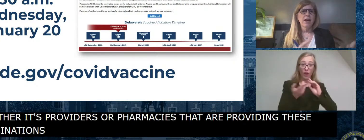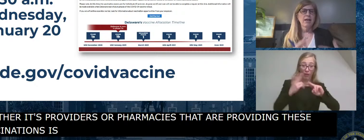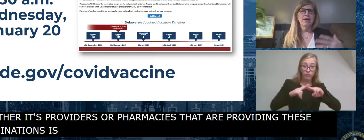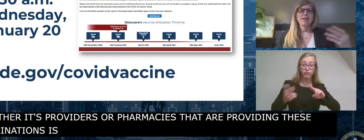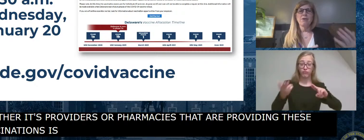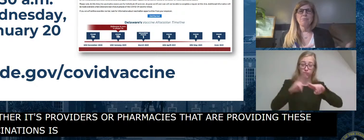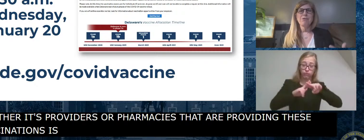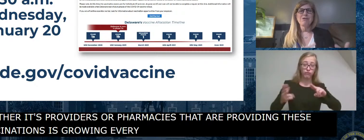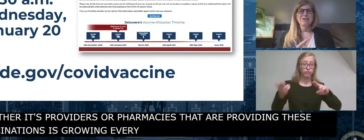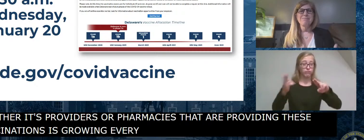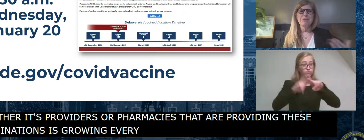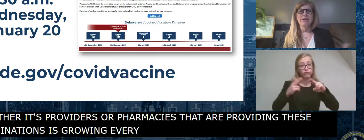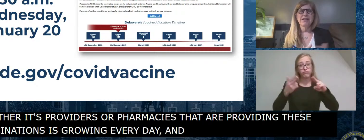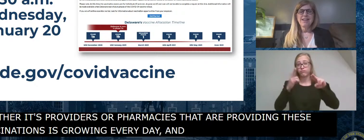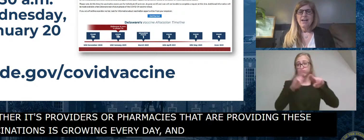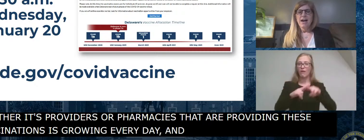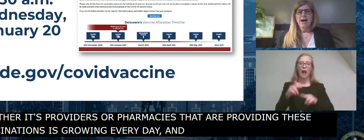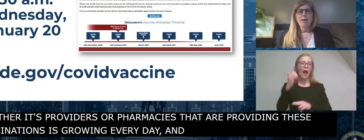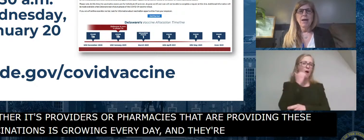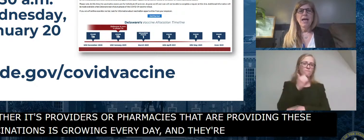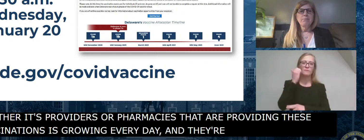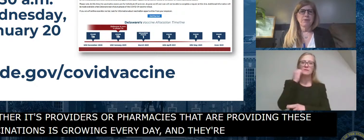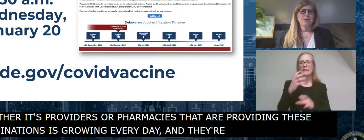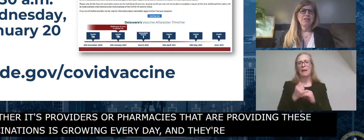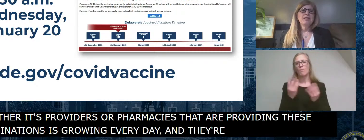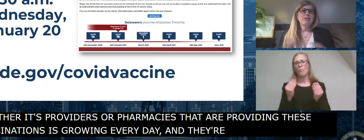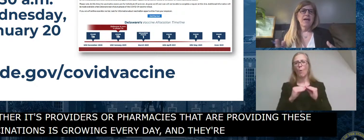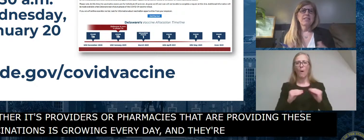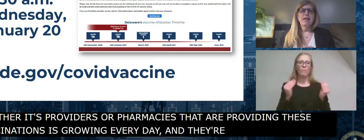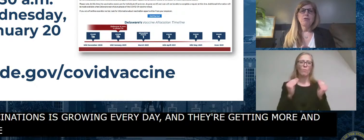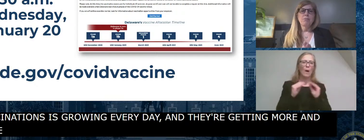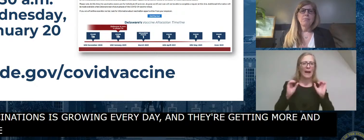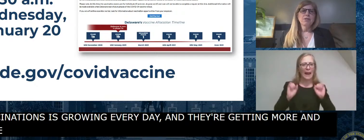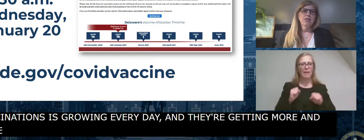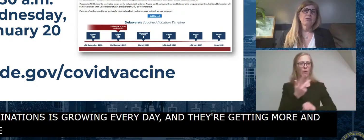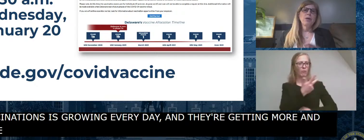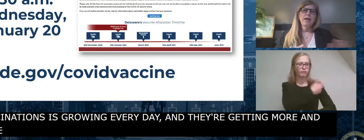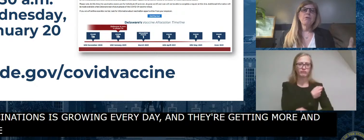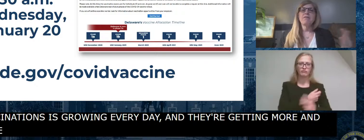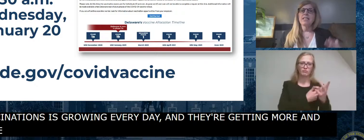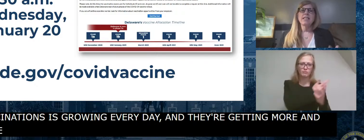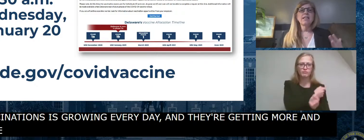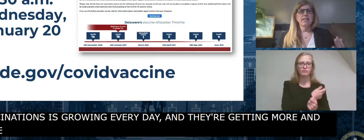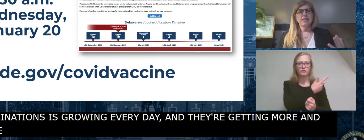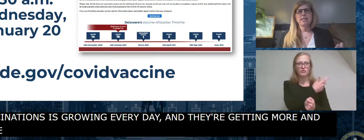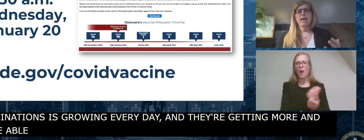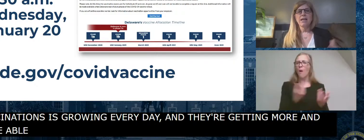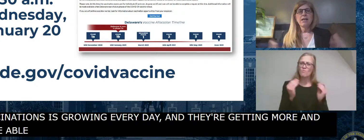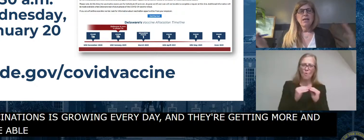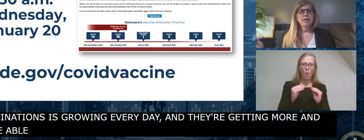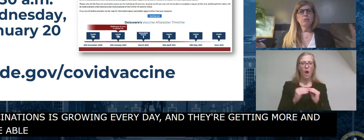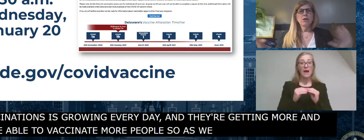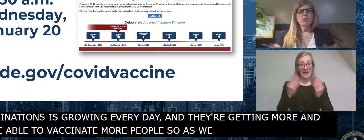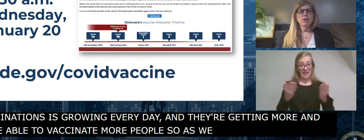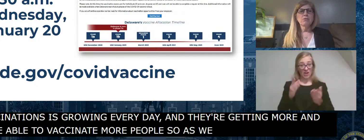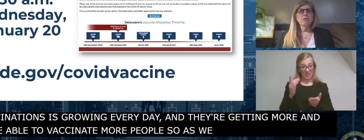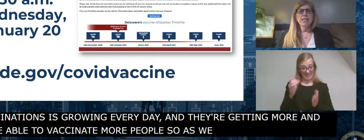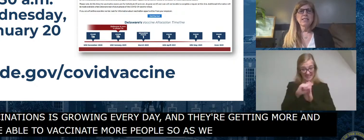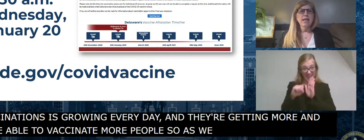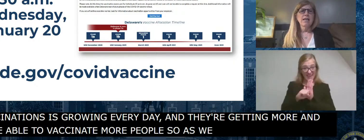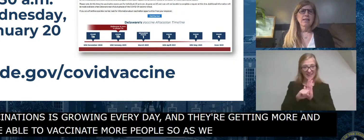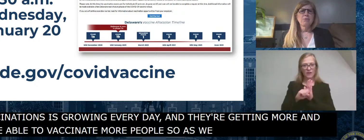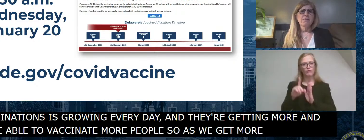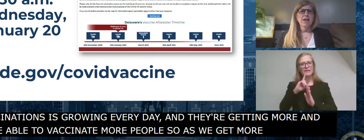they're getting more and more able to vaccinate more people. So as we get more vaccine in the state, we're